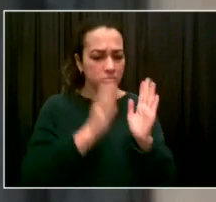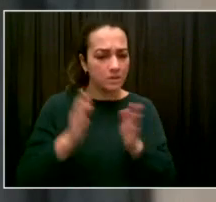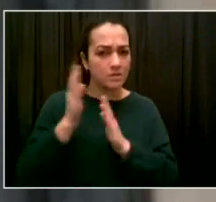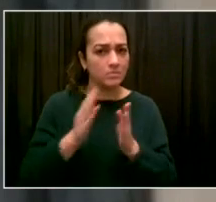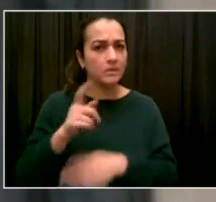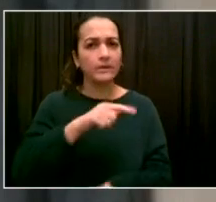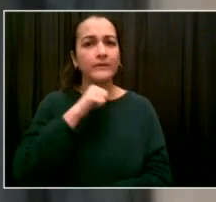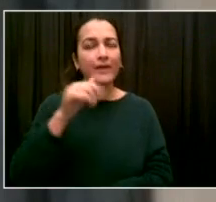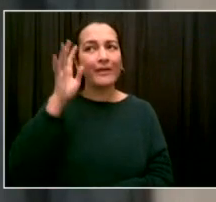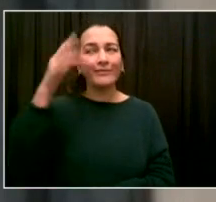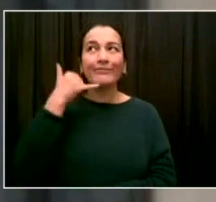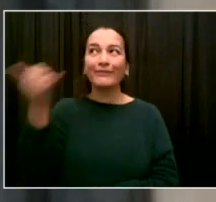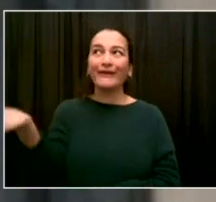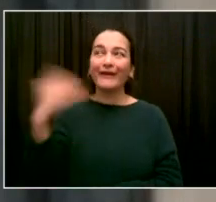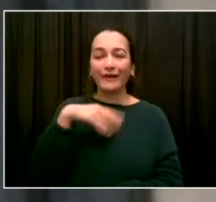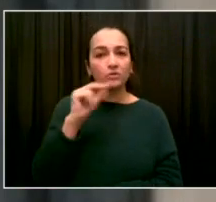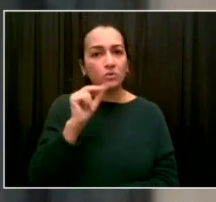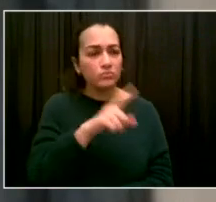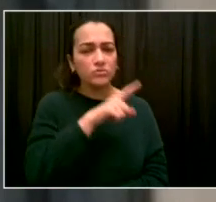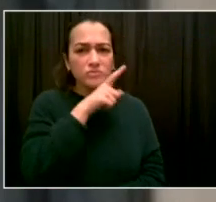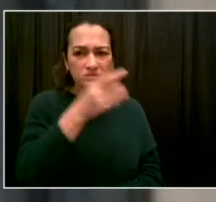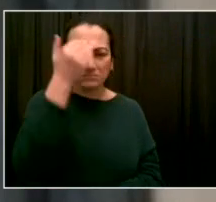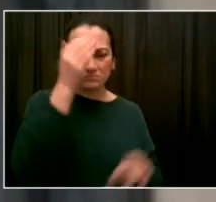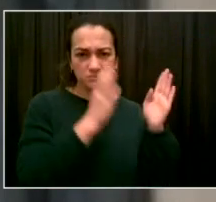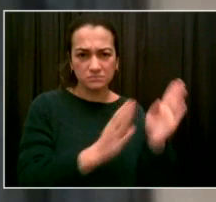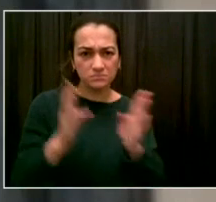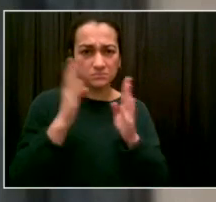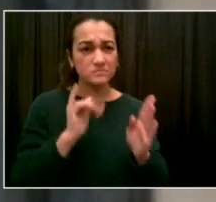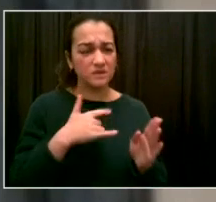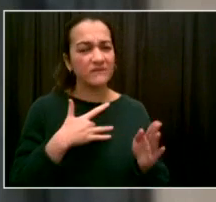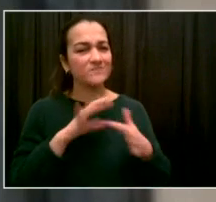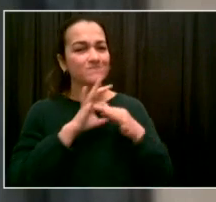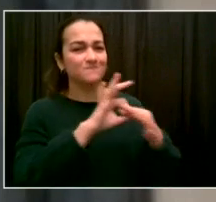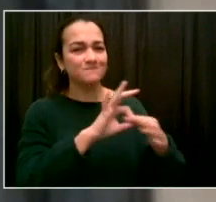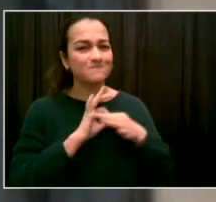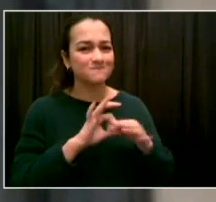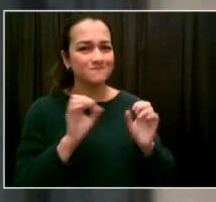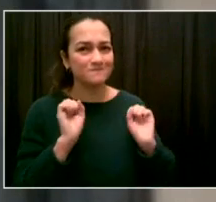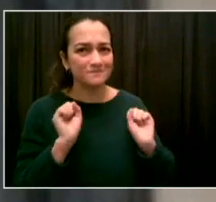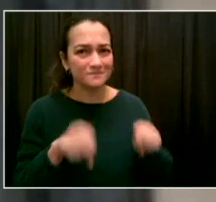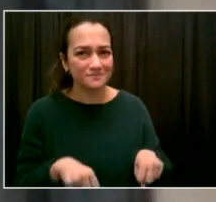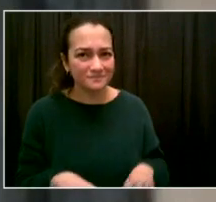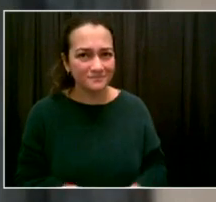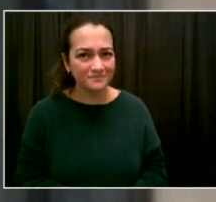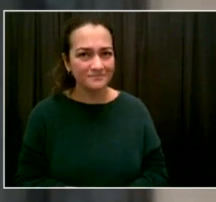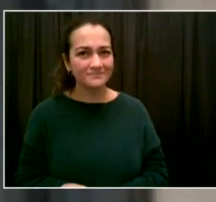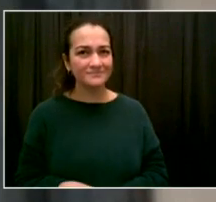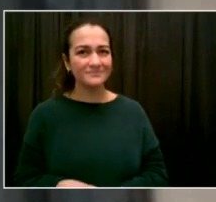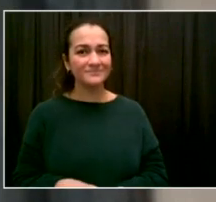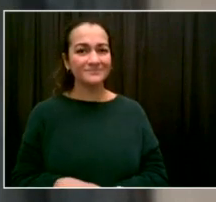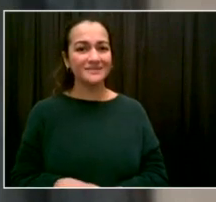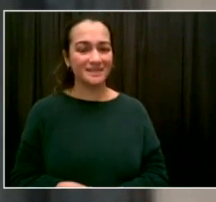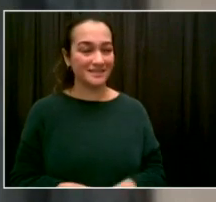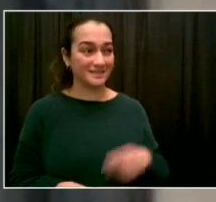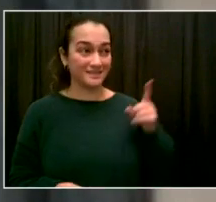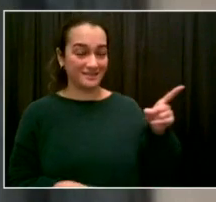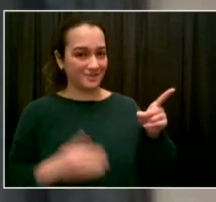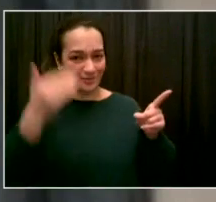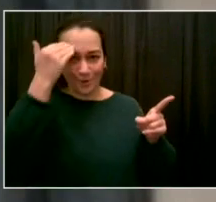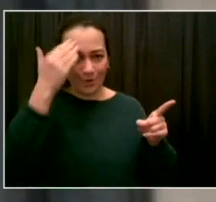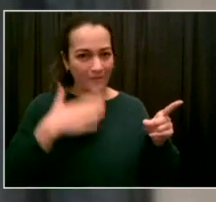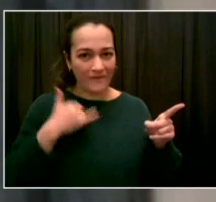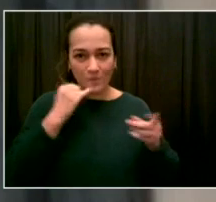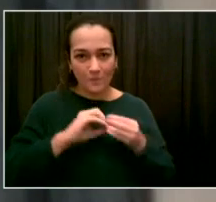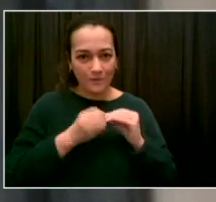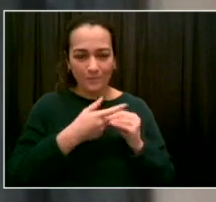But he's been always there fighting like a tiger for New York, and especially during crises. We probably talked at